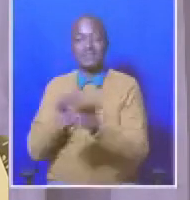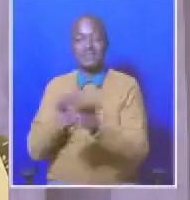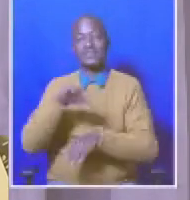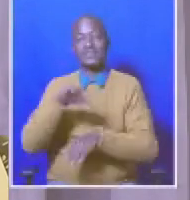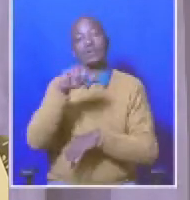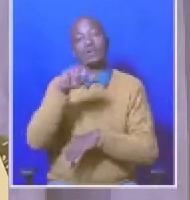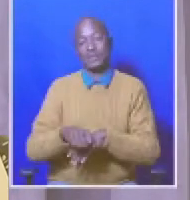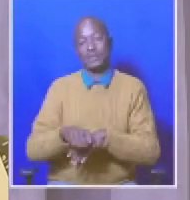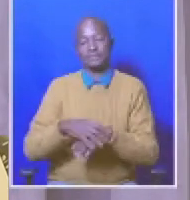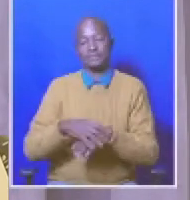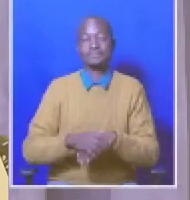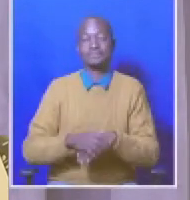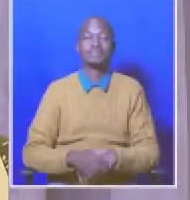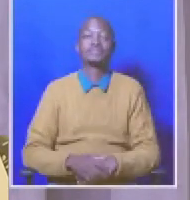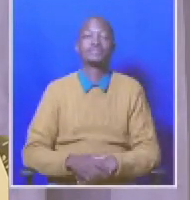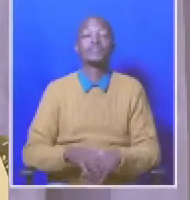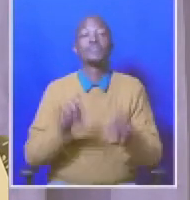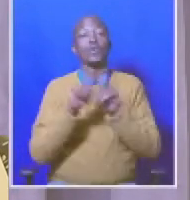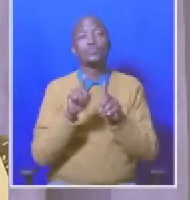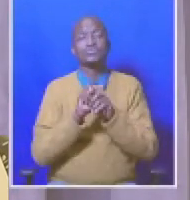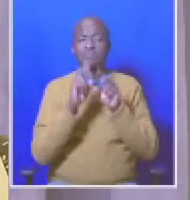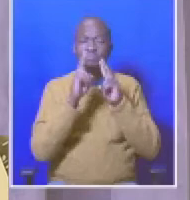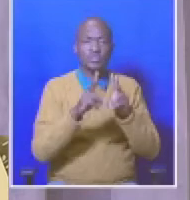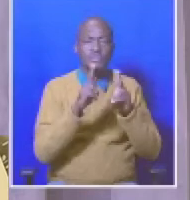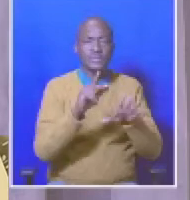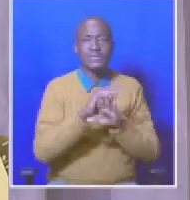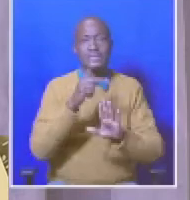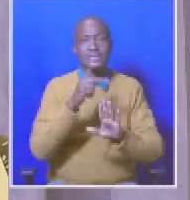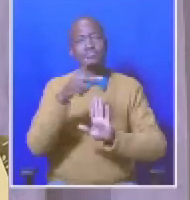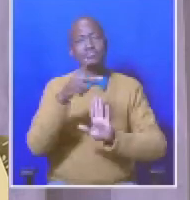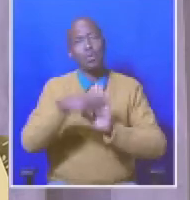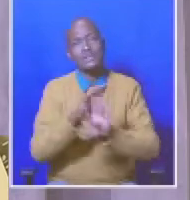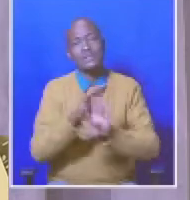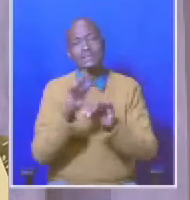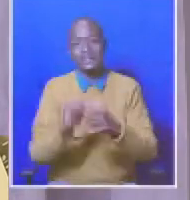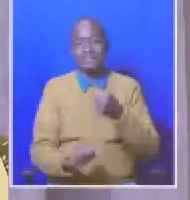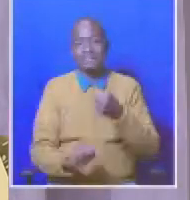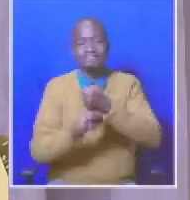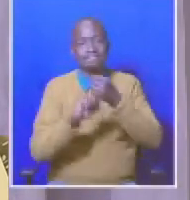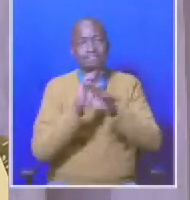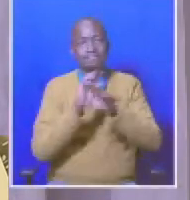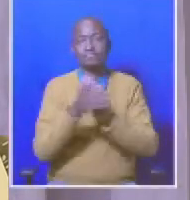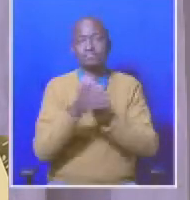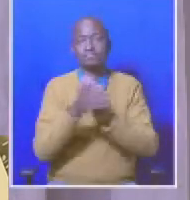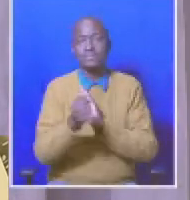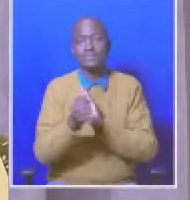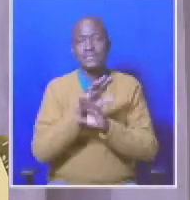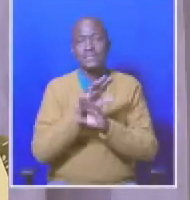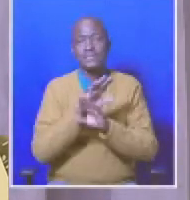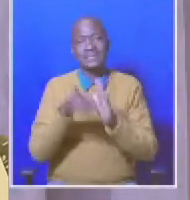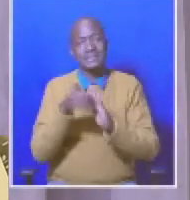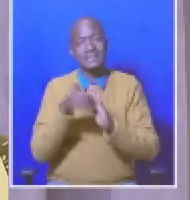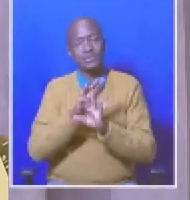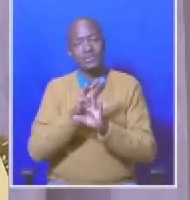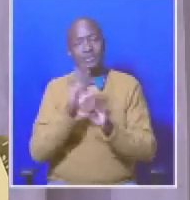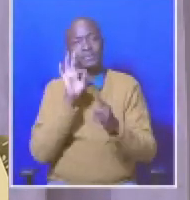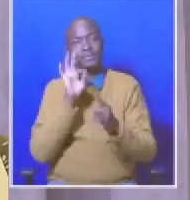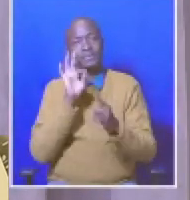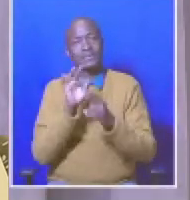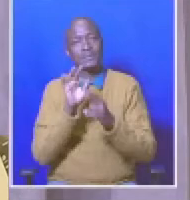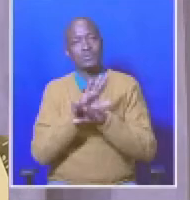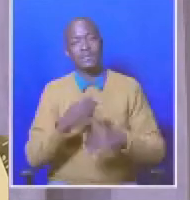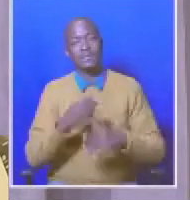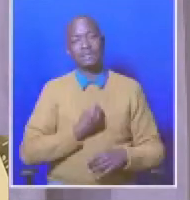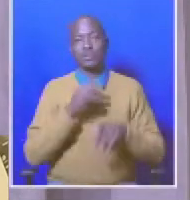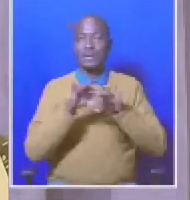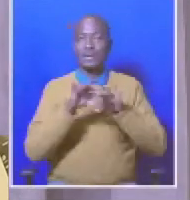We also visited projects that support skills development, particularly for young people, and job creation